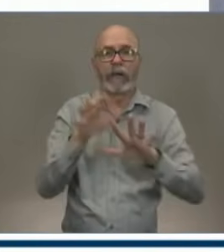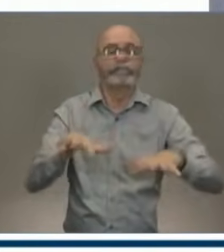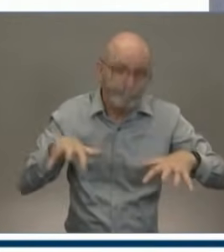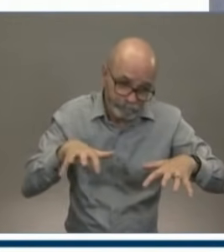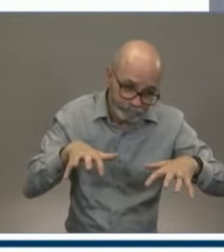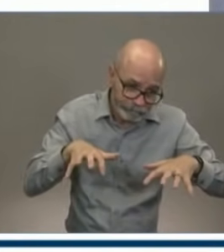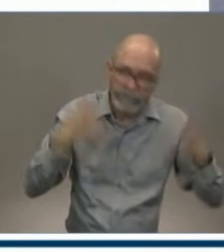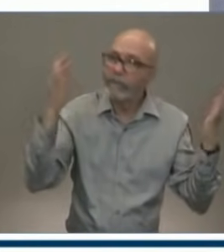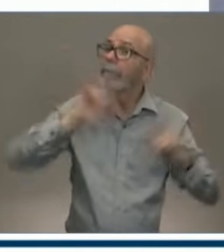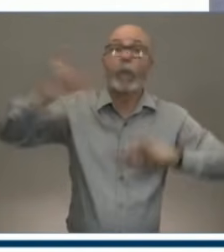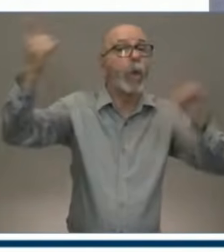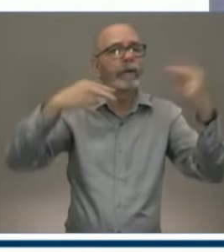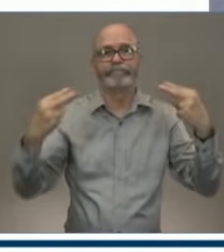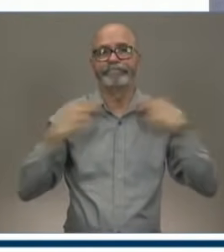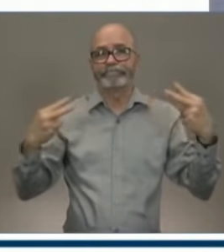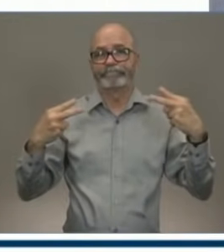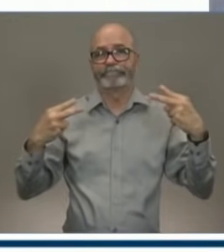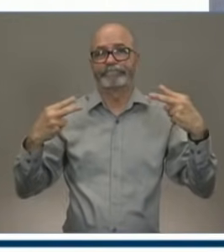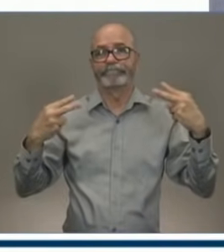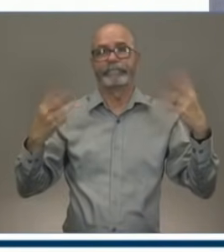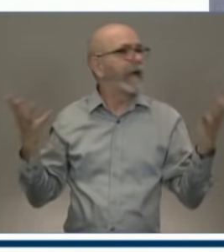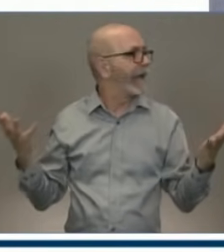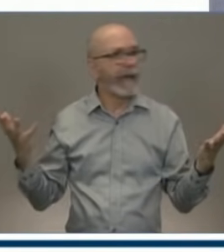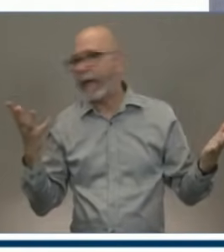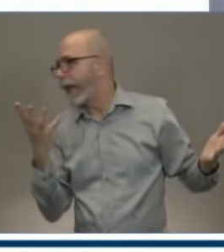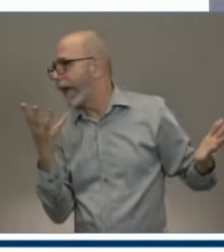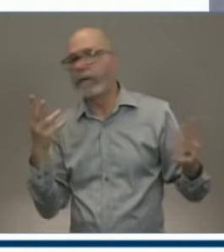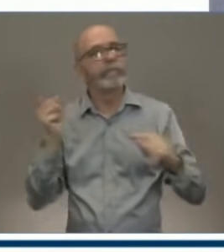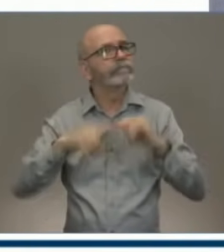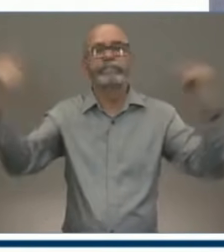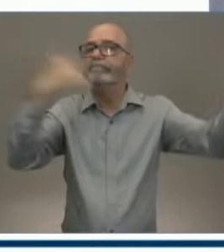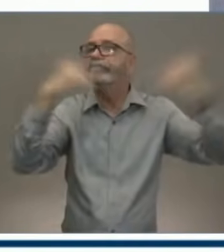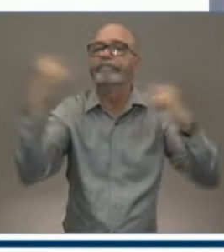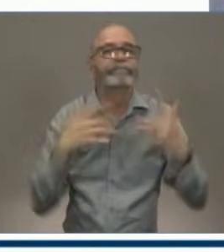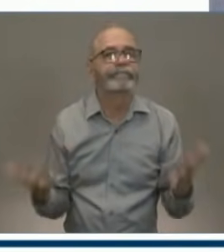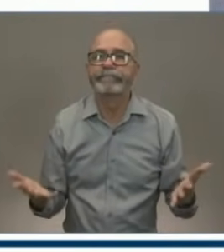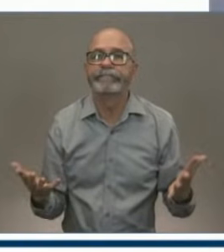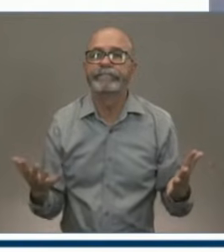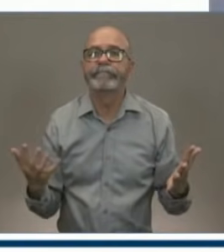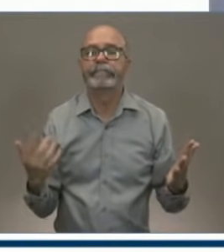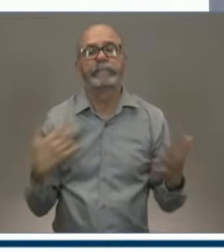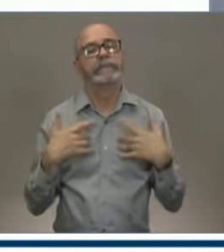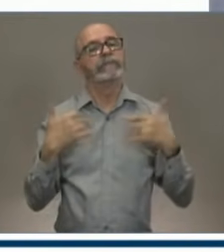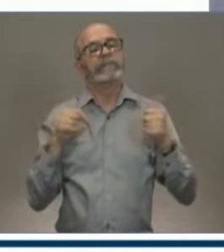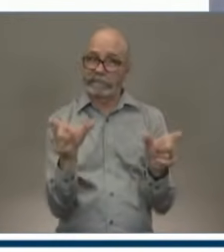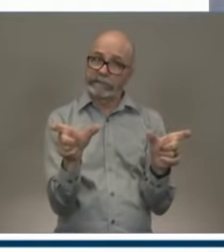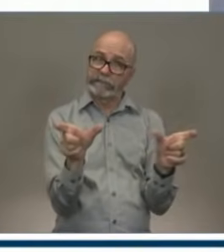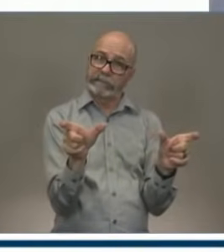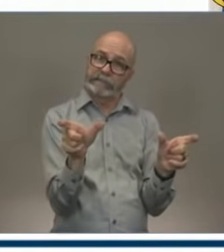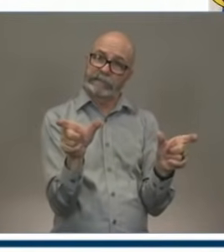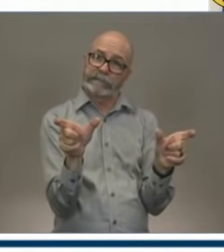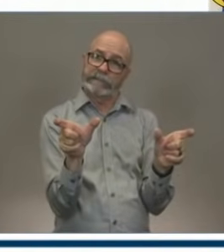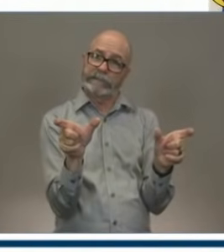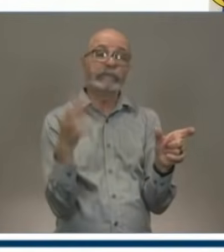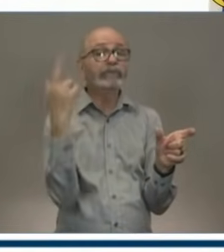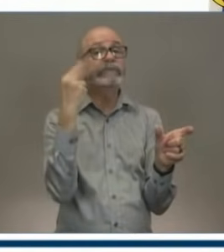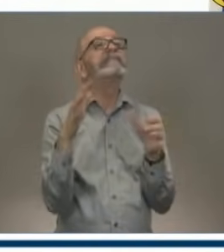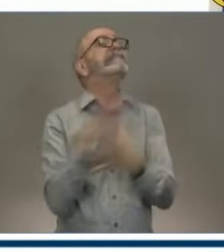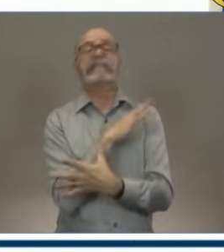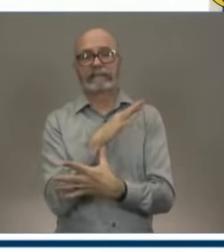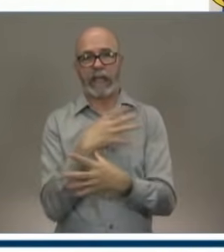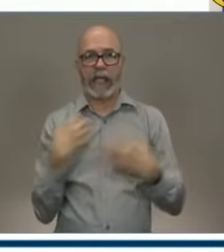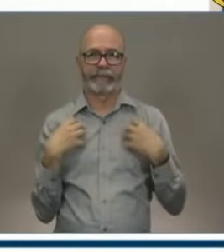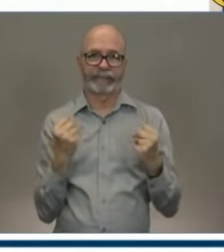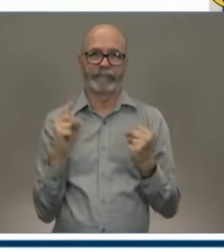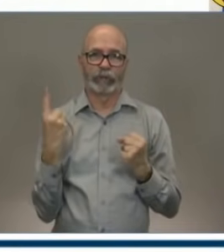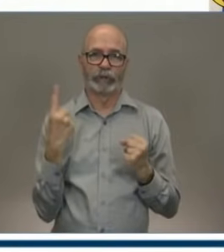business. But we're going to do whatever we can to help protect the safety of Nova Scotians. Next question will go to Lindsay Armstrong with